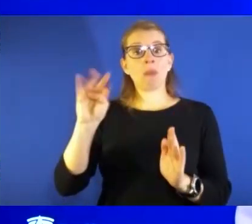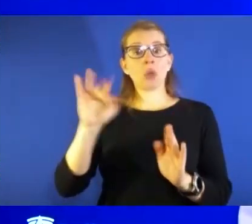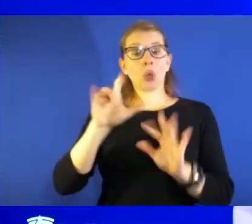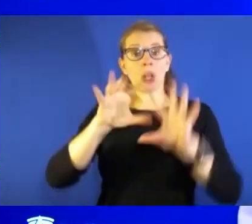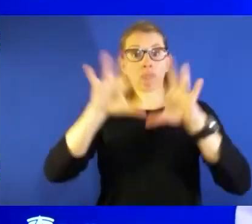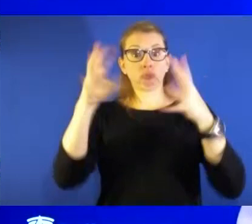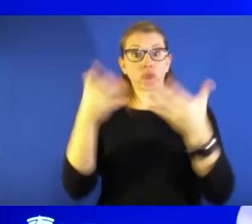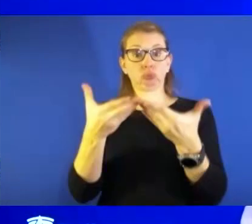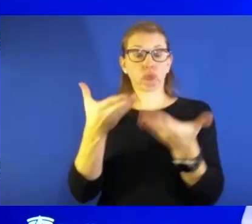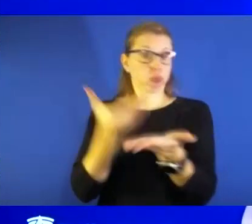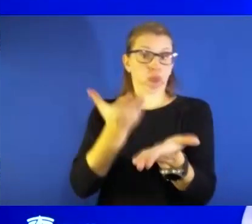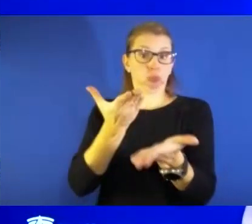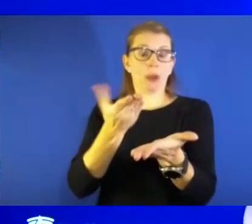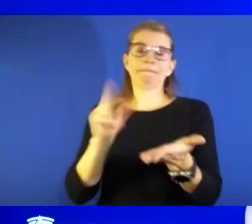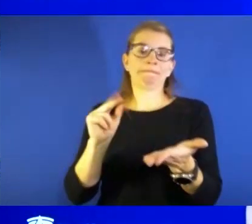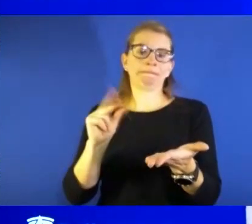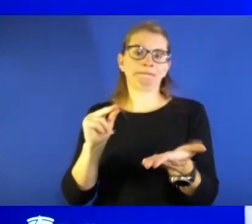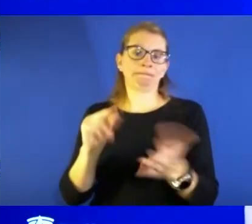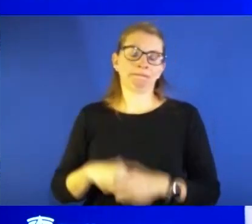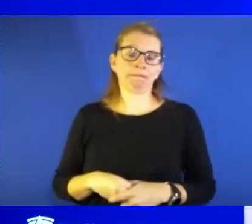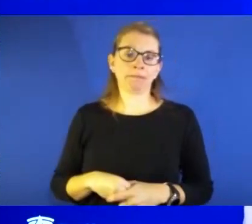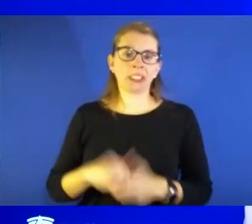antibody levels in some of the